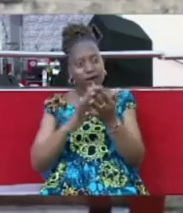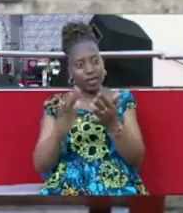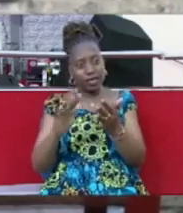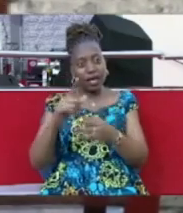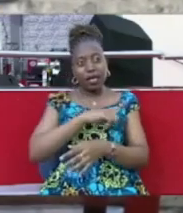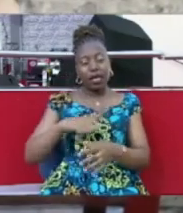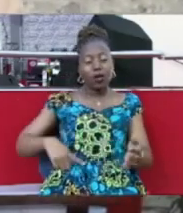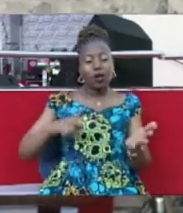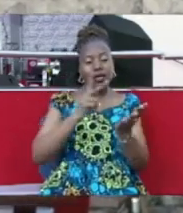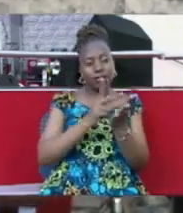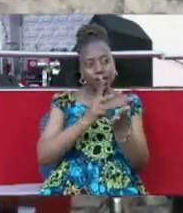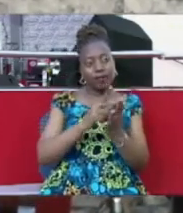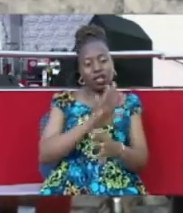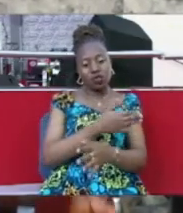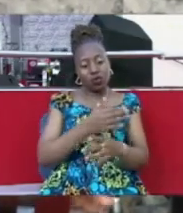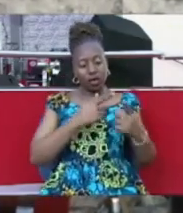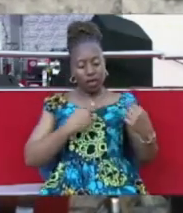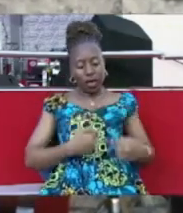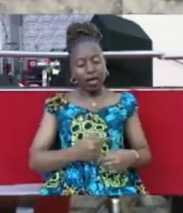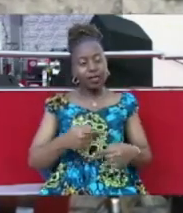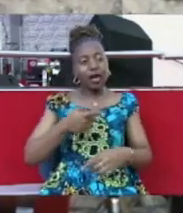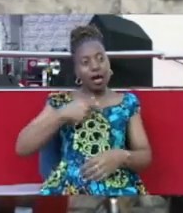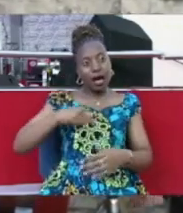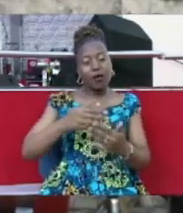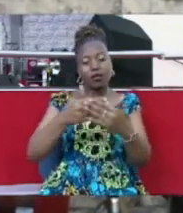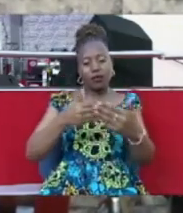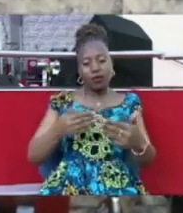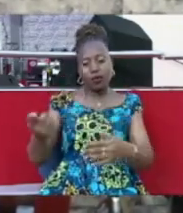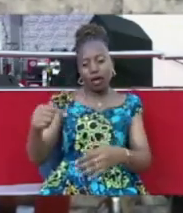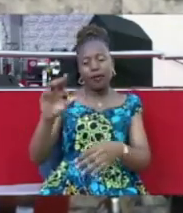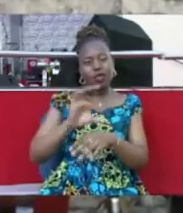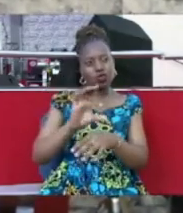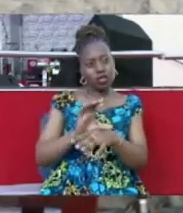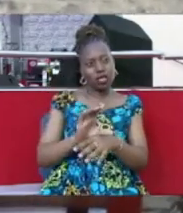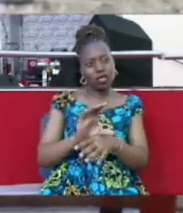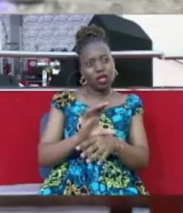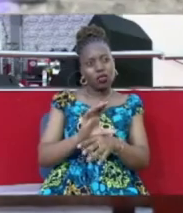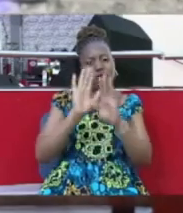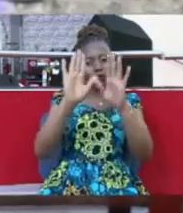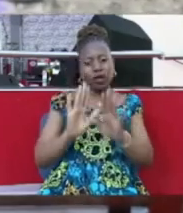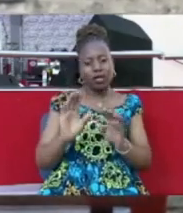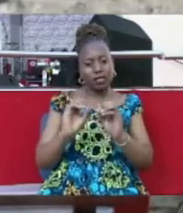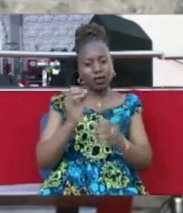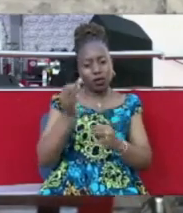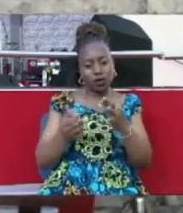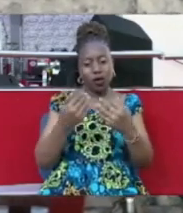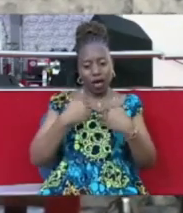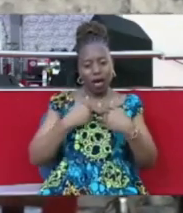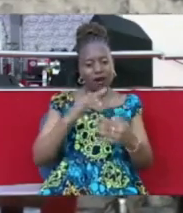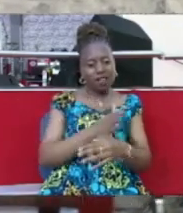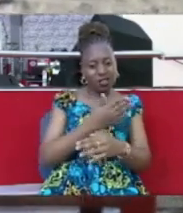our hearts prior to us coming into this place. So whether there was song or not, I was ready to lift my hand